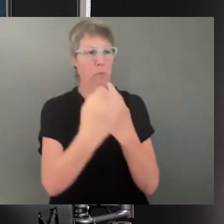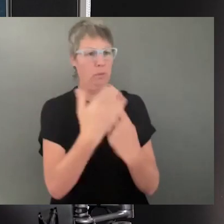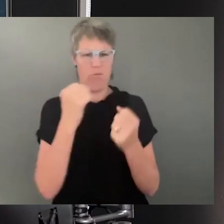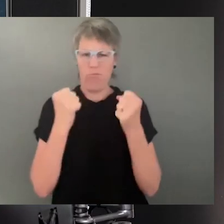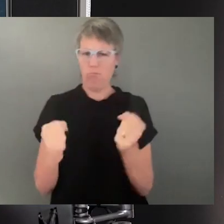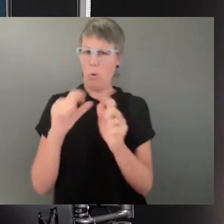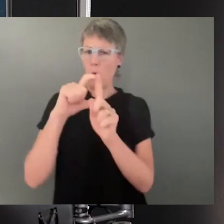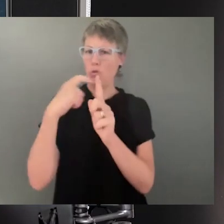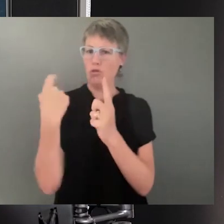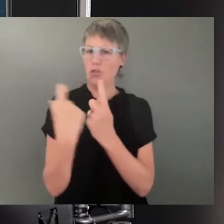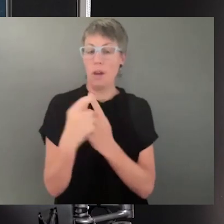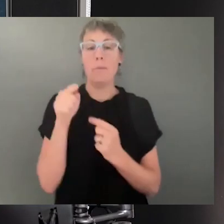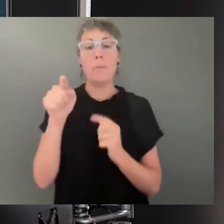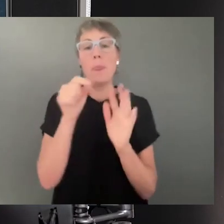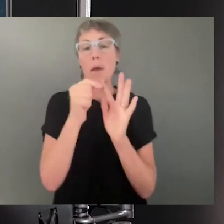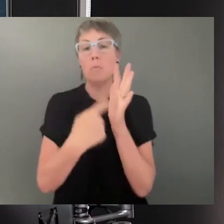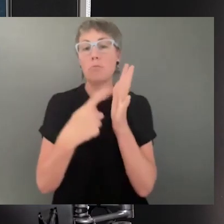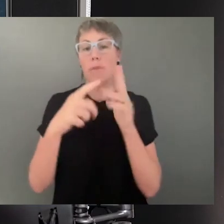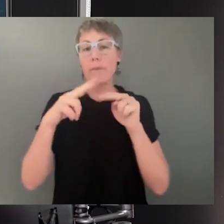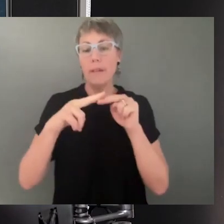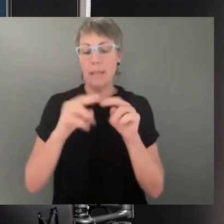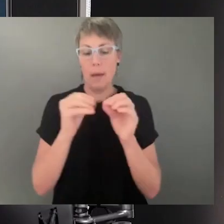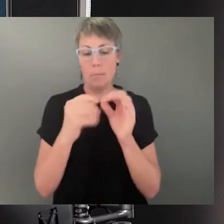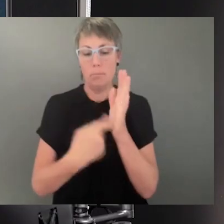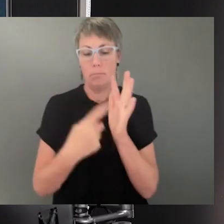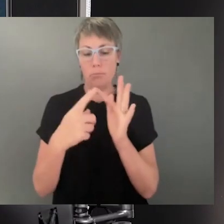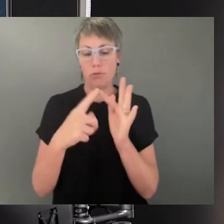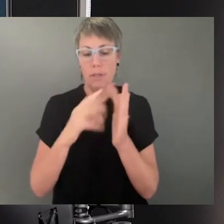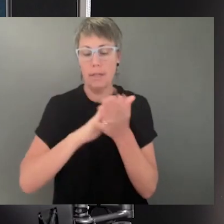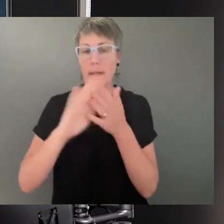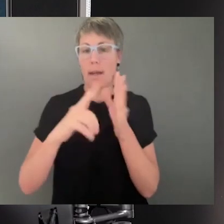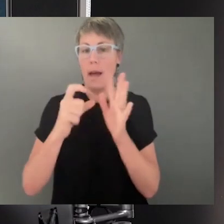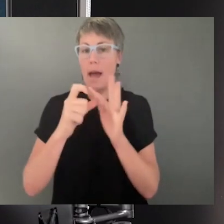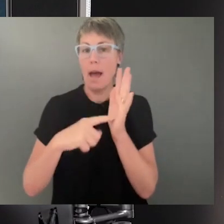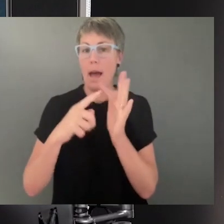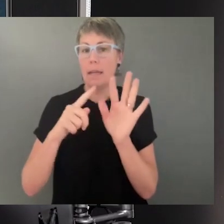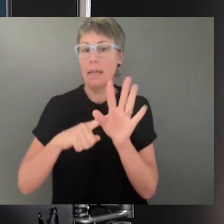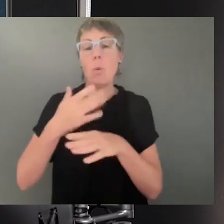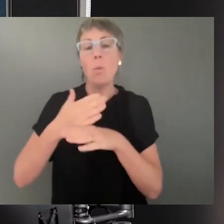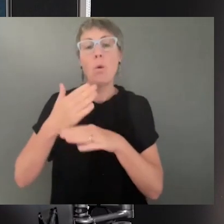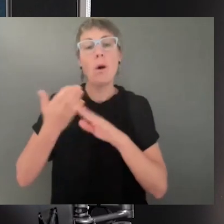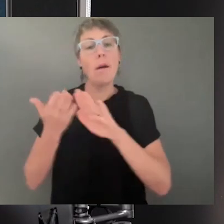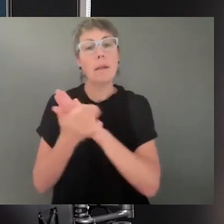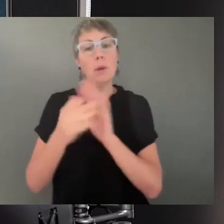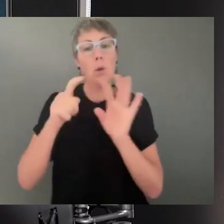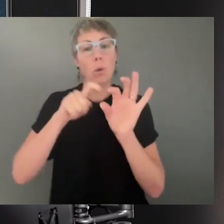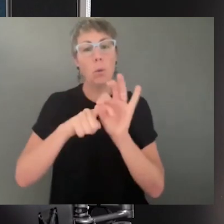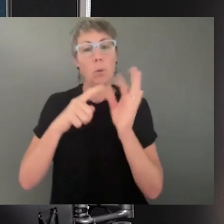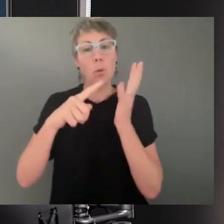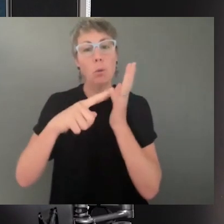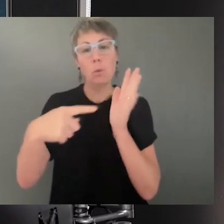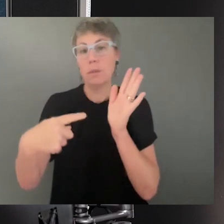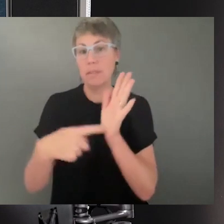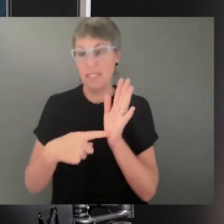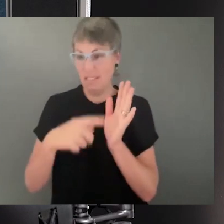Queensland University of Technology and is with us now. Good morning. Good morning. So what, firstly,